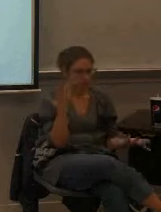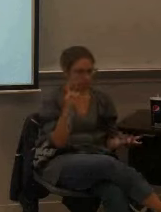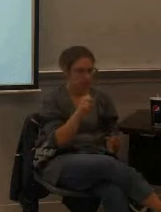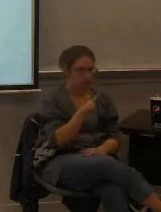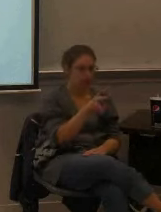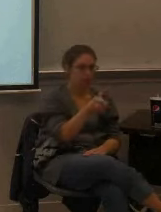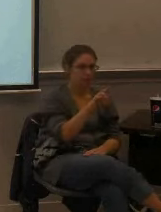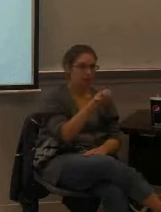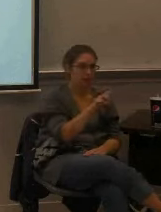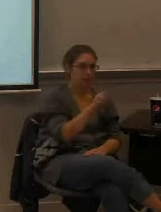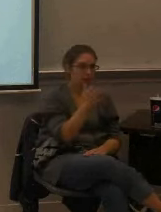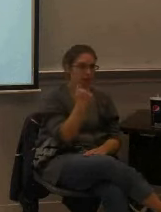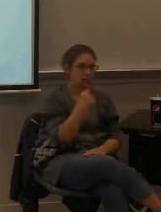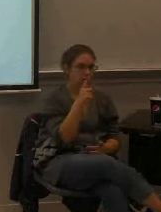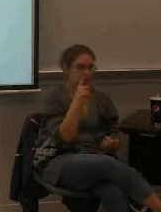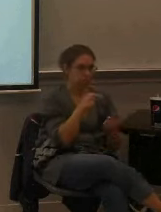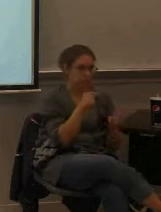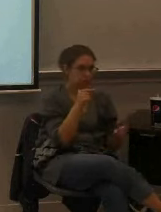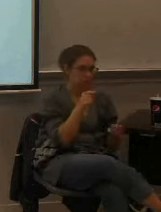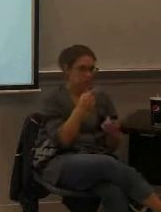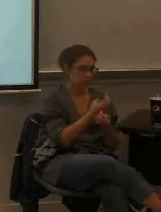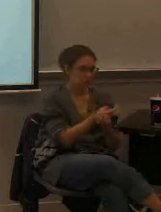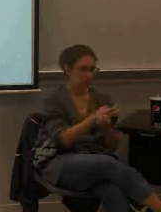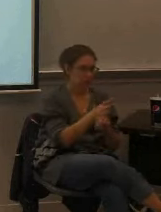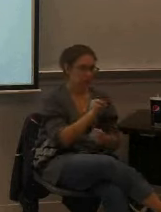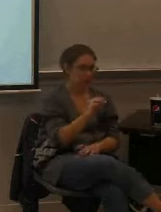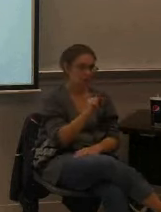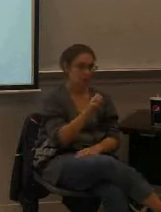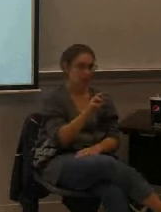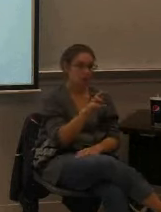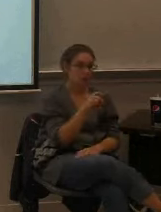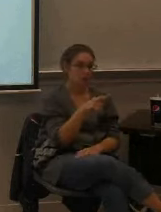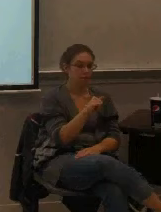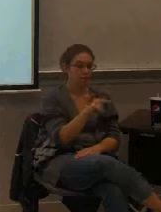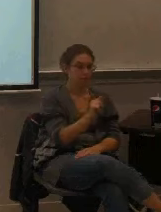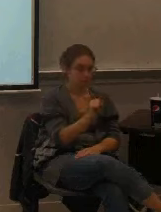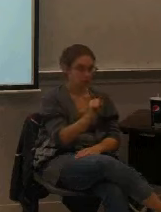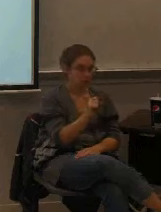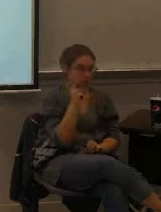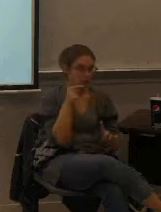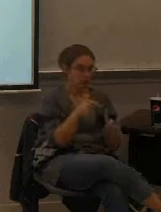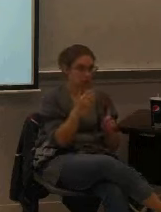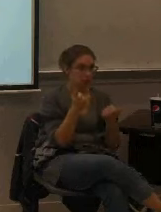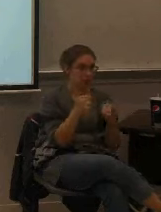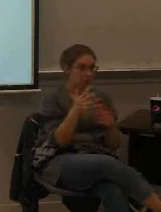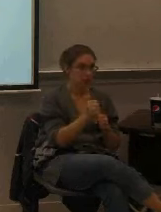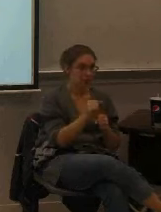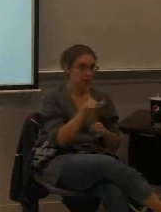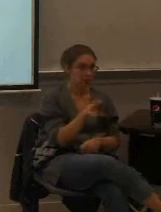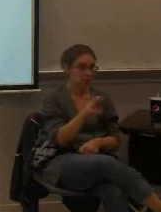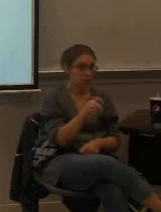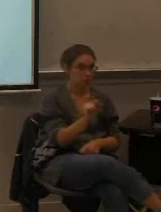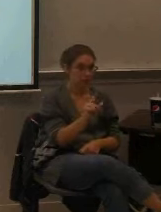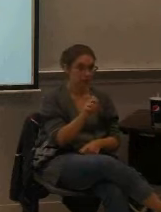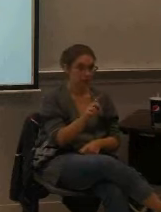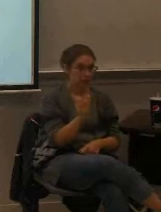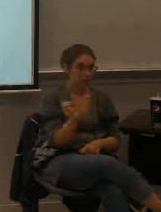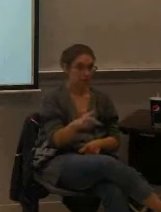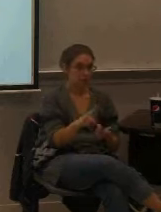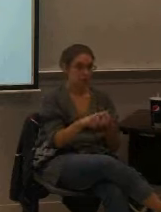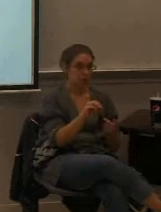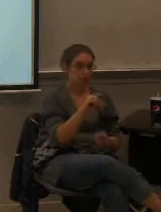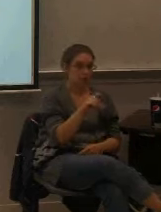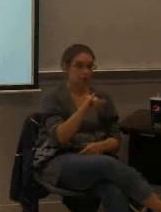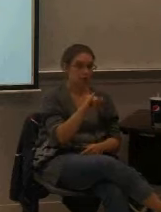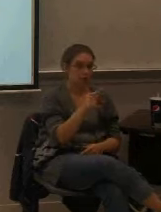was poisoning the macrophyte roots. The ultimate thing there was to try to get that wetland back to an oligotrophic state and get the native species that